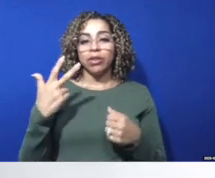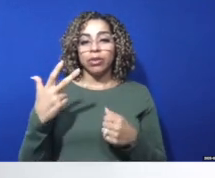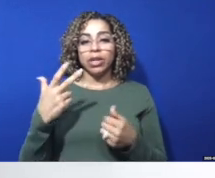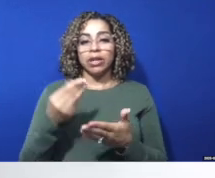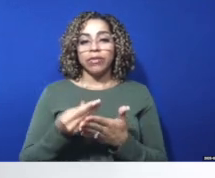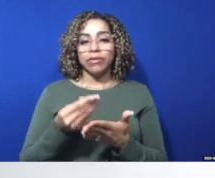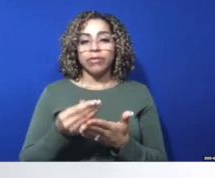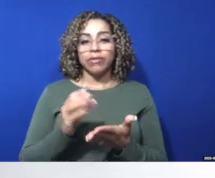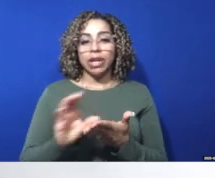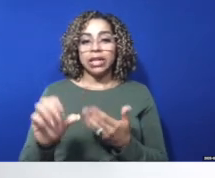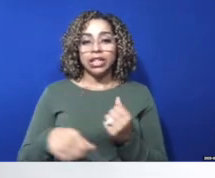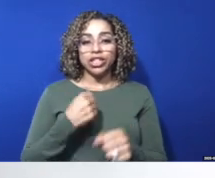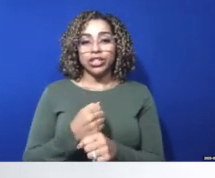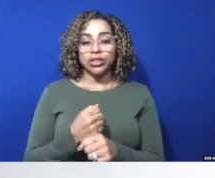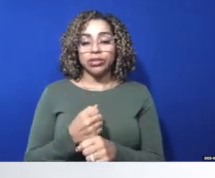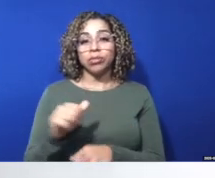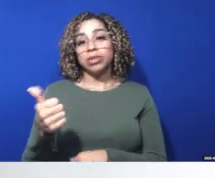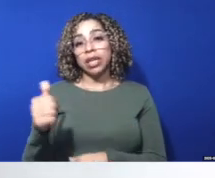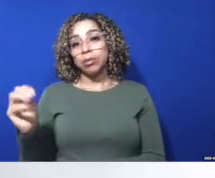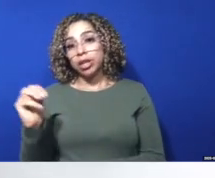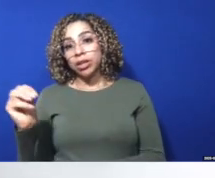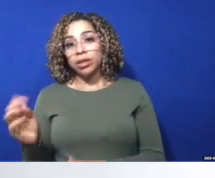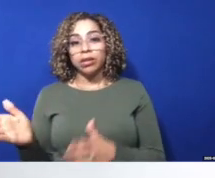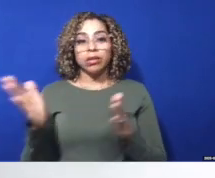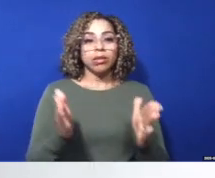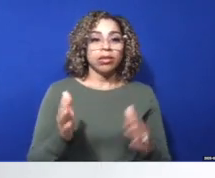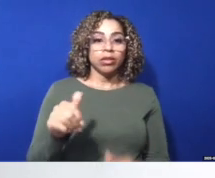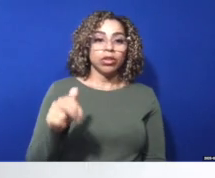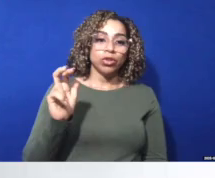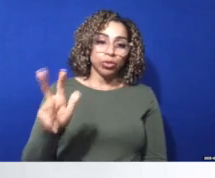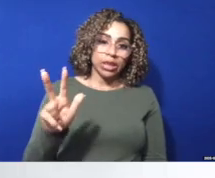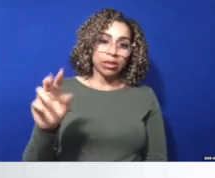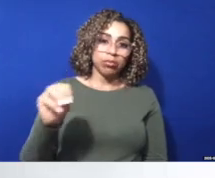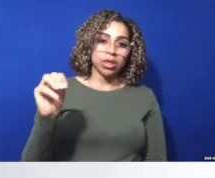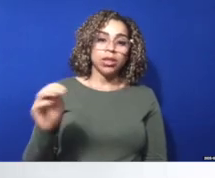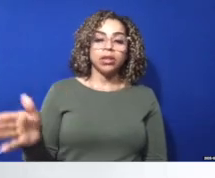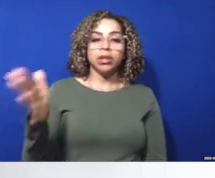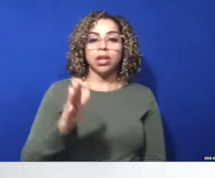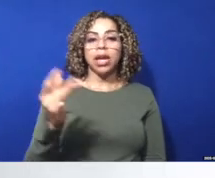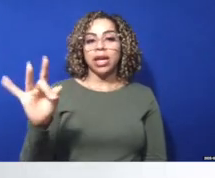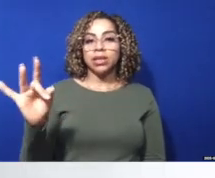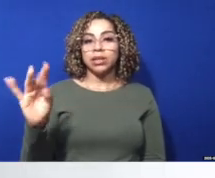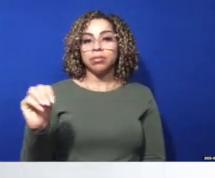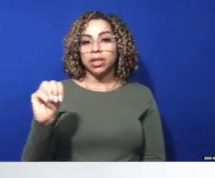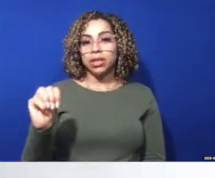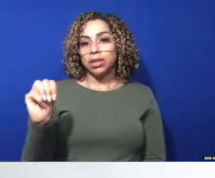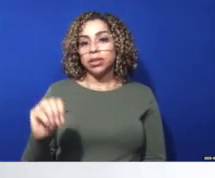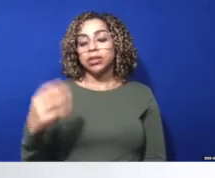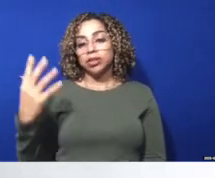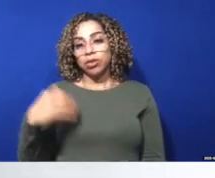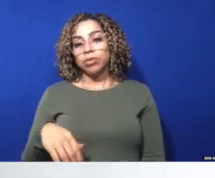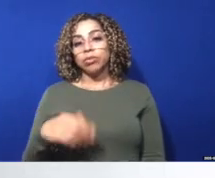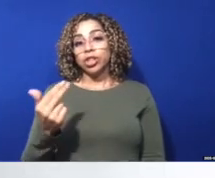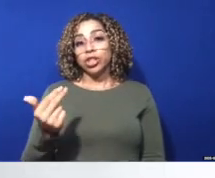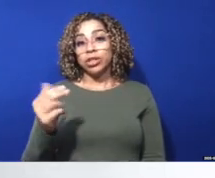that there's 10 million, 3 million, and 18 million. And so there is the 13